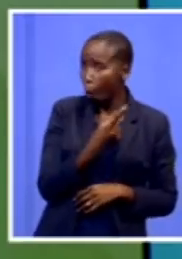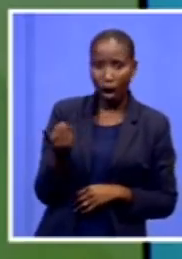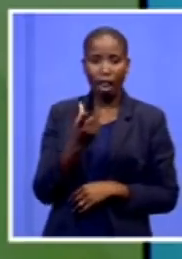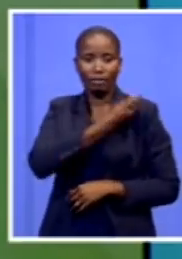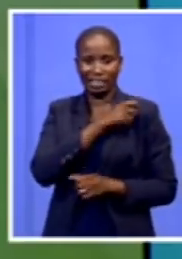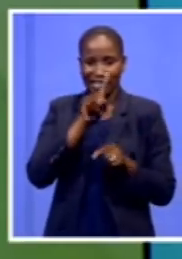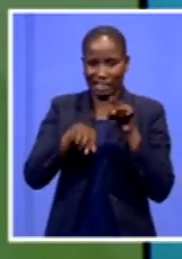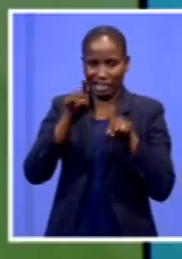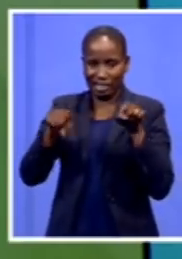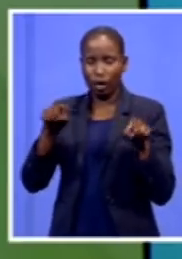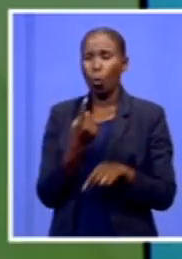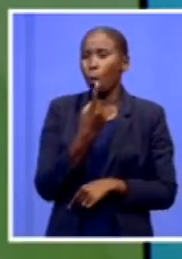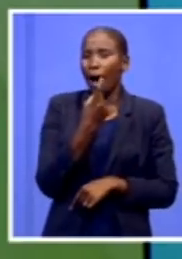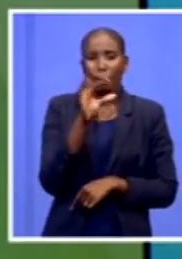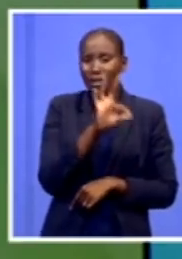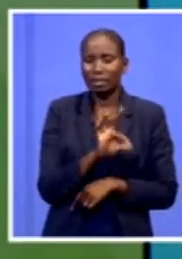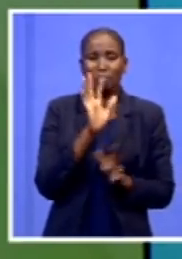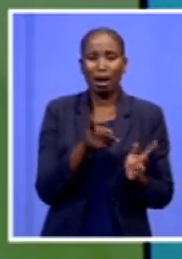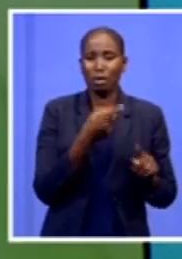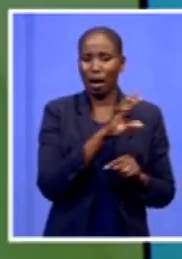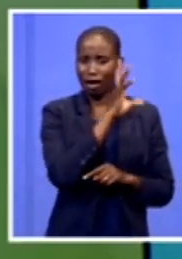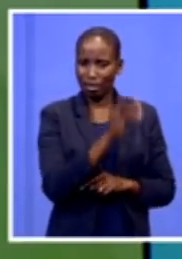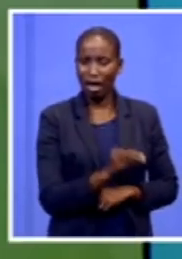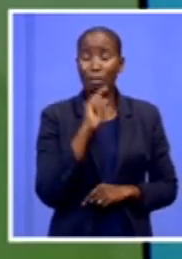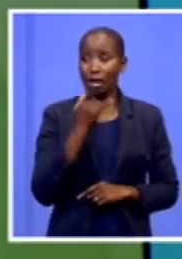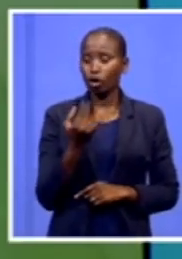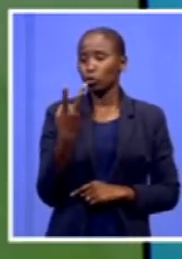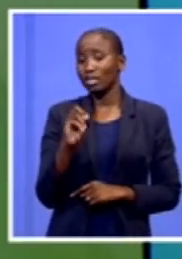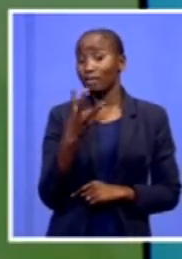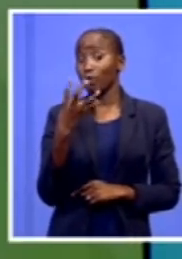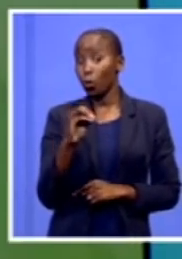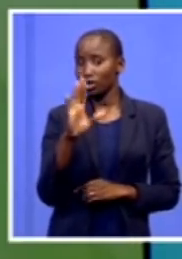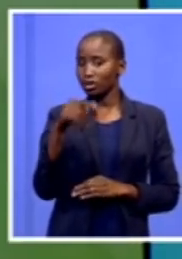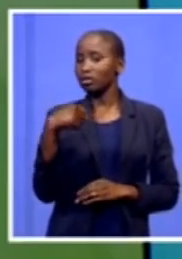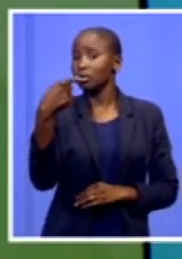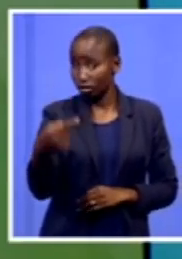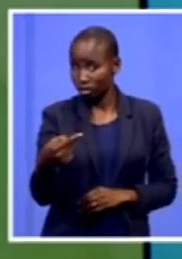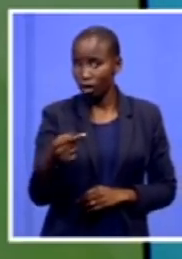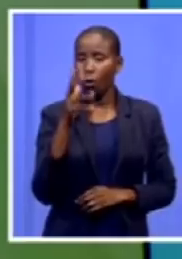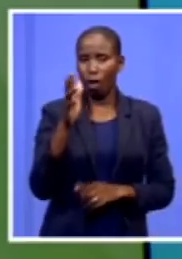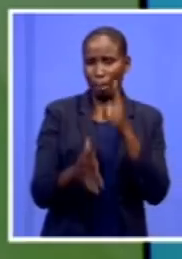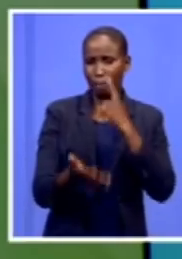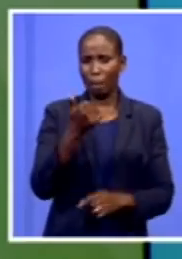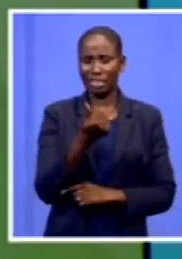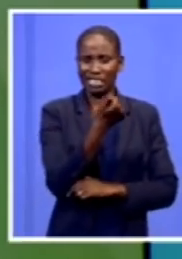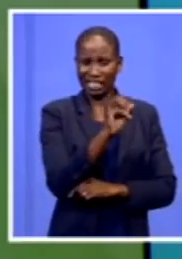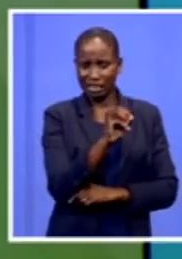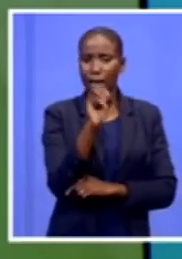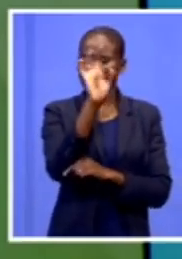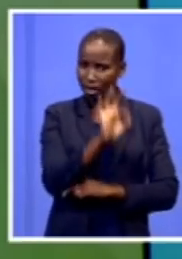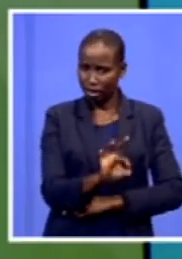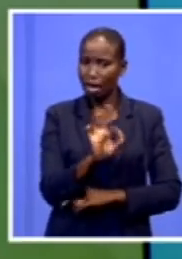in 2040 to have reached a level of 60% of vaccines produced in Africa that